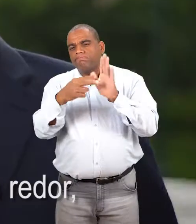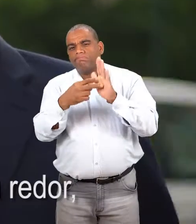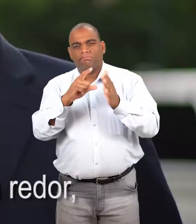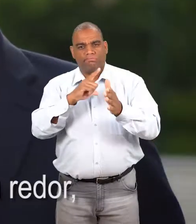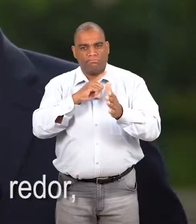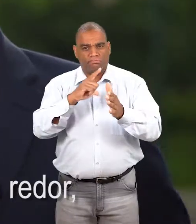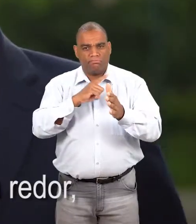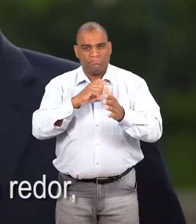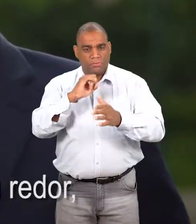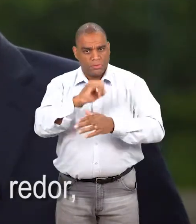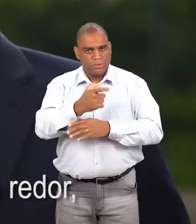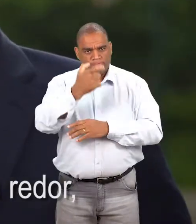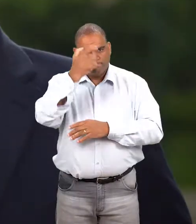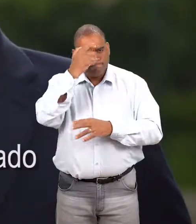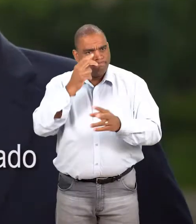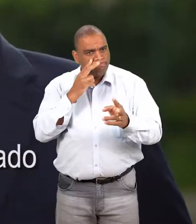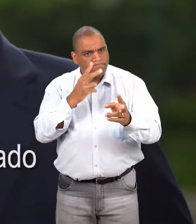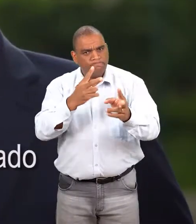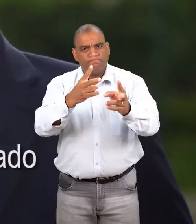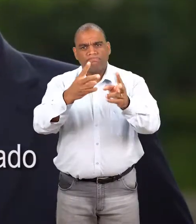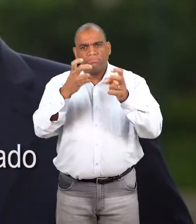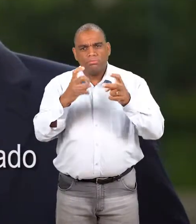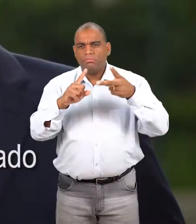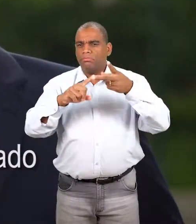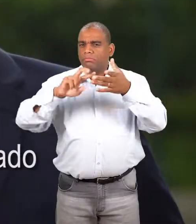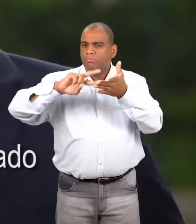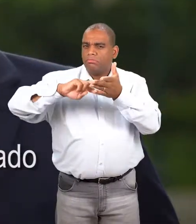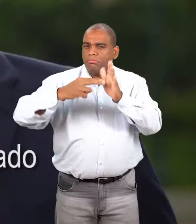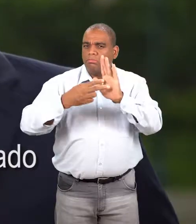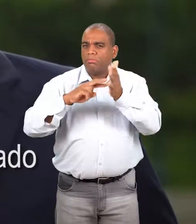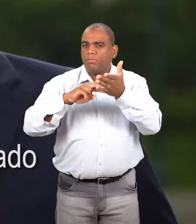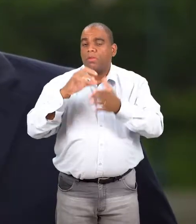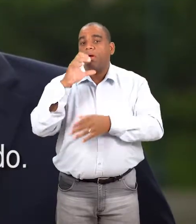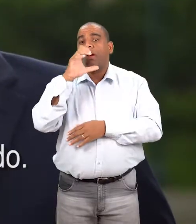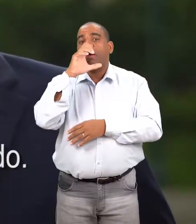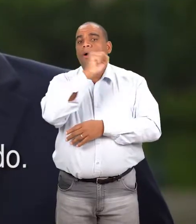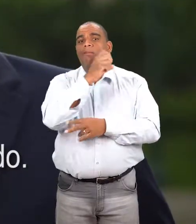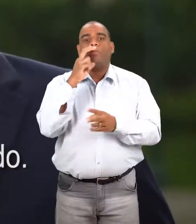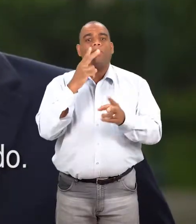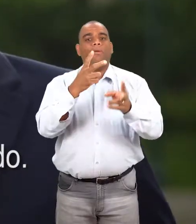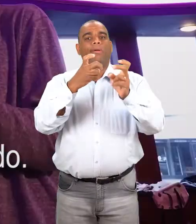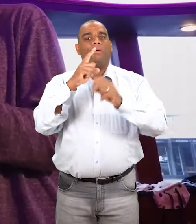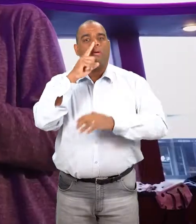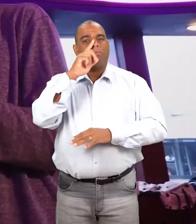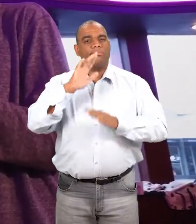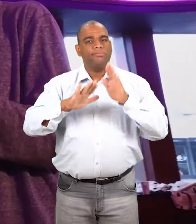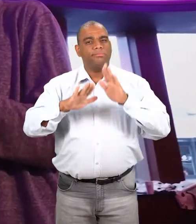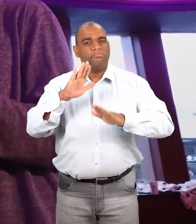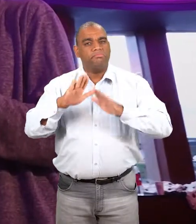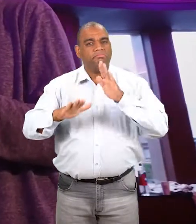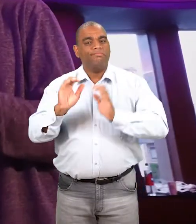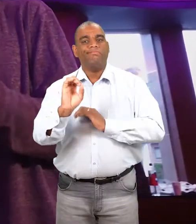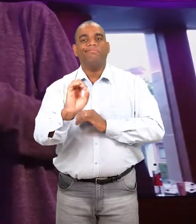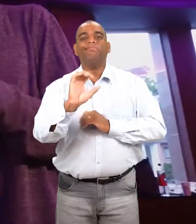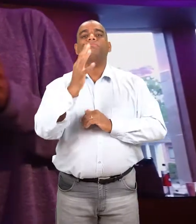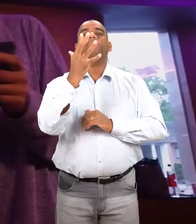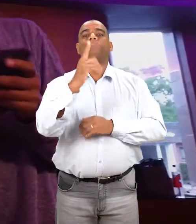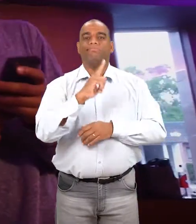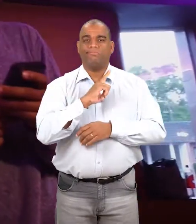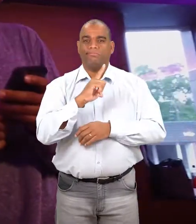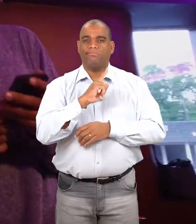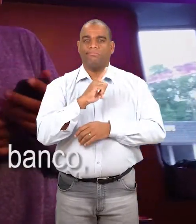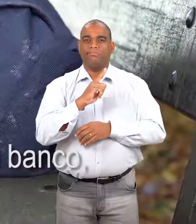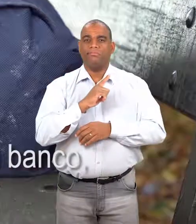If you're aware of what's going on around you, you'll be better prepared to recognize any indicators that something may be wrong. Something that sounds like it could